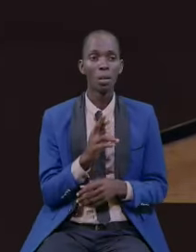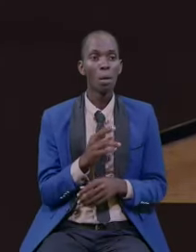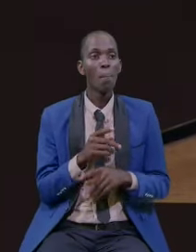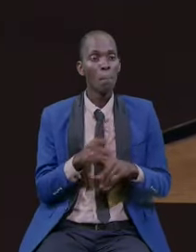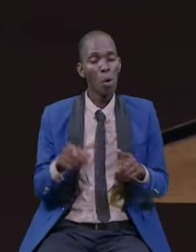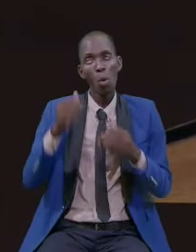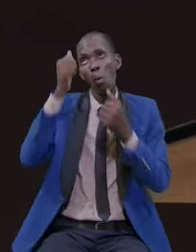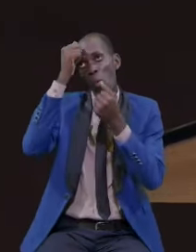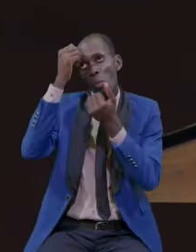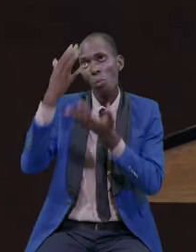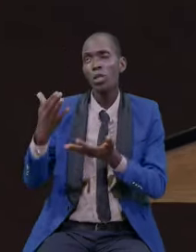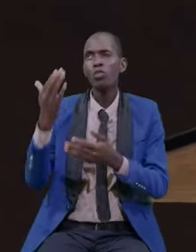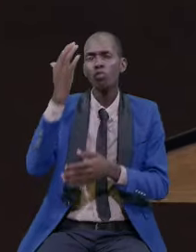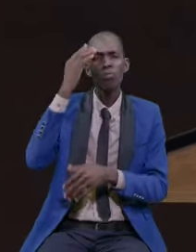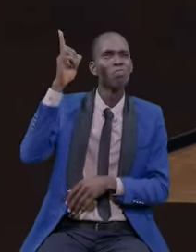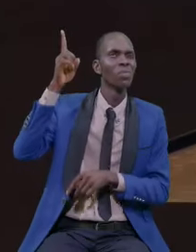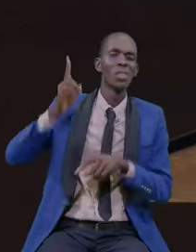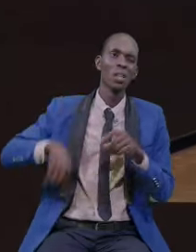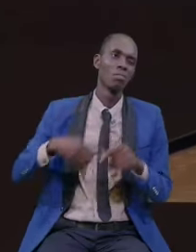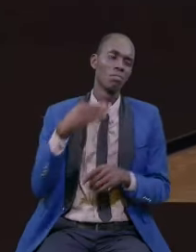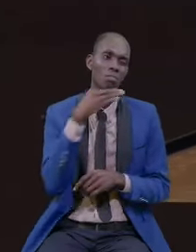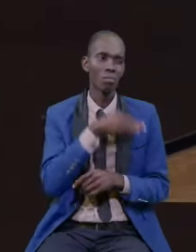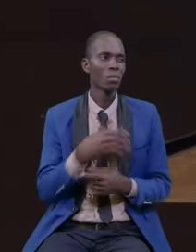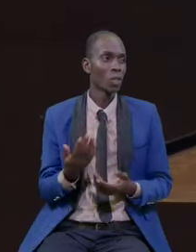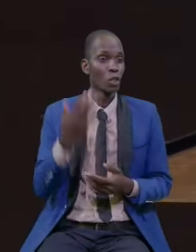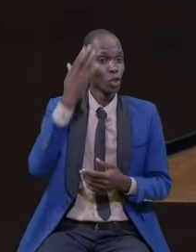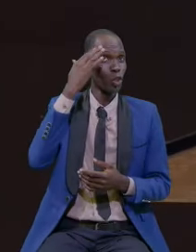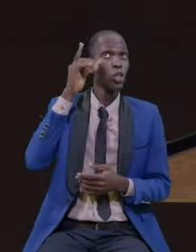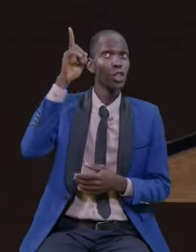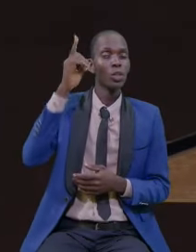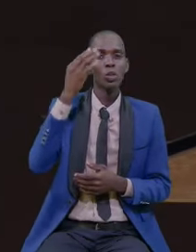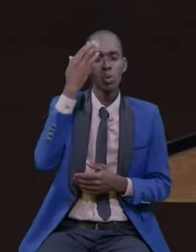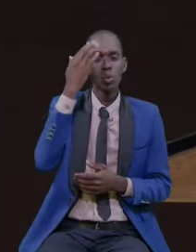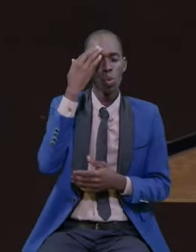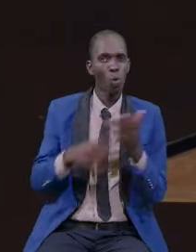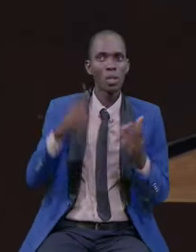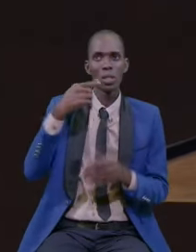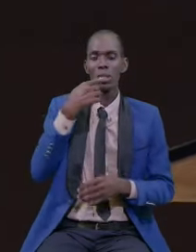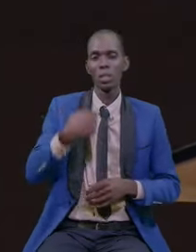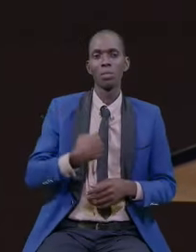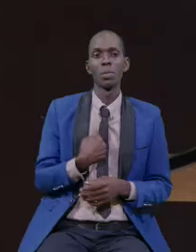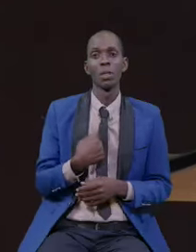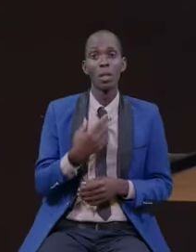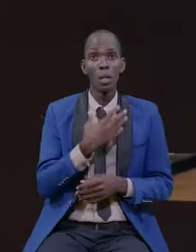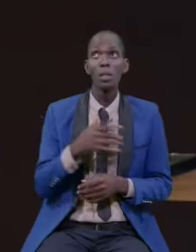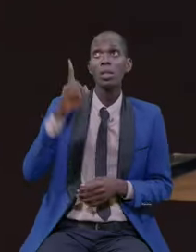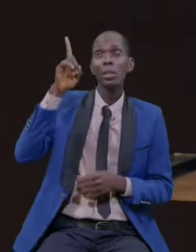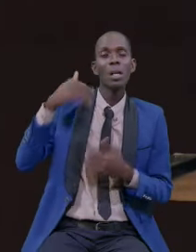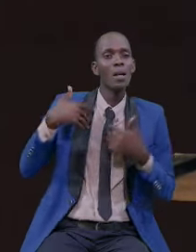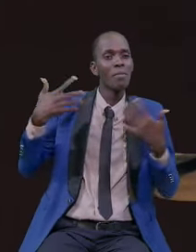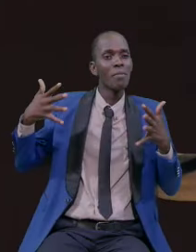God cannot tell a lie. He knows what he's saying. He's prepared that place for